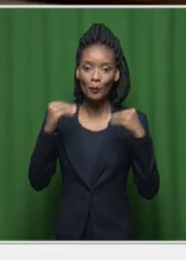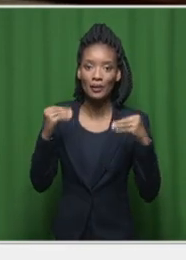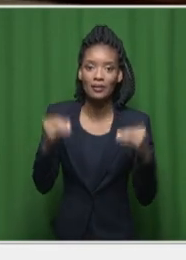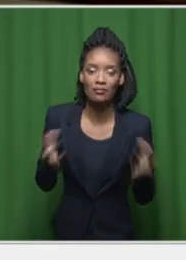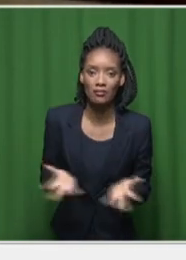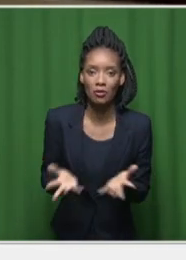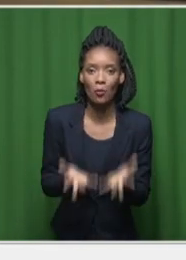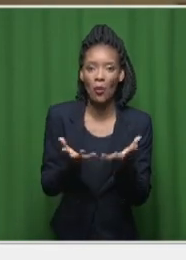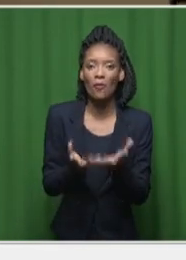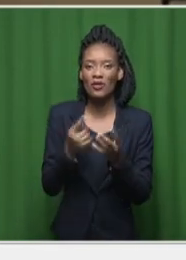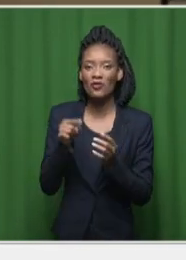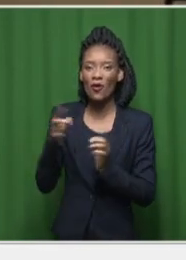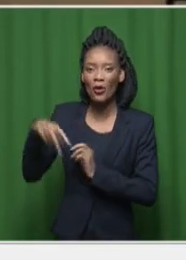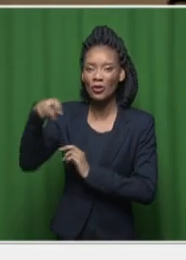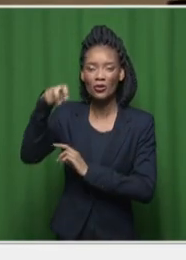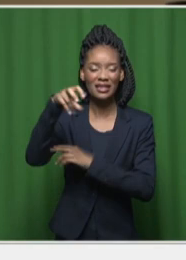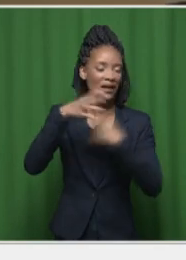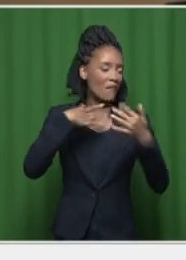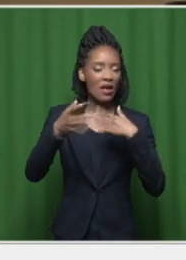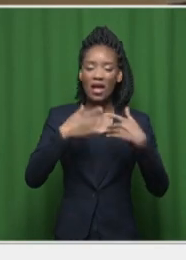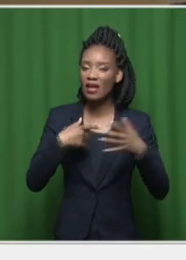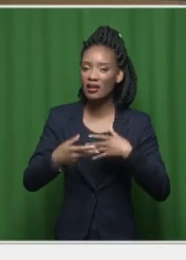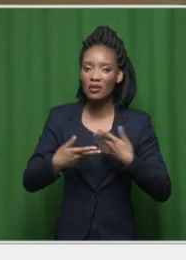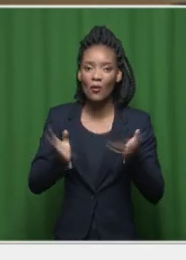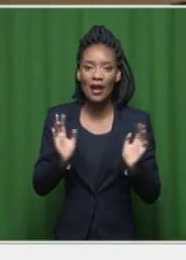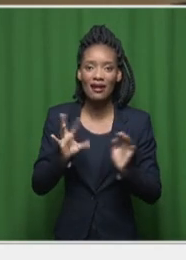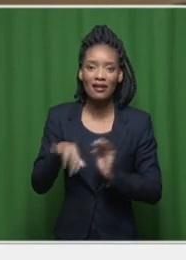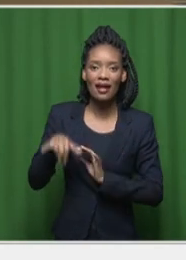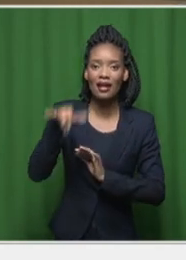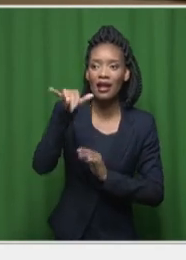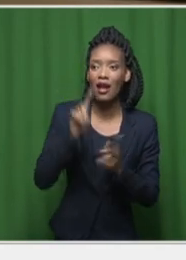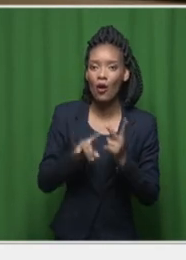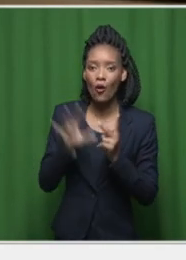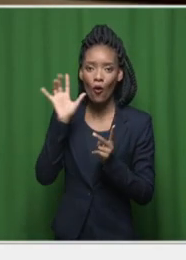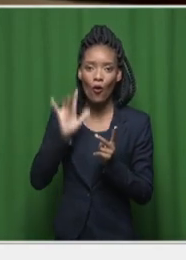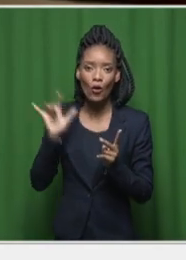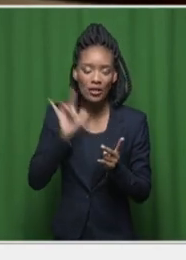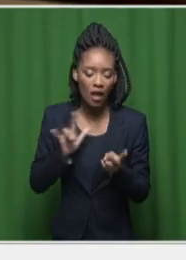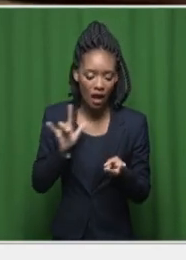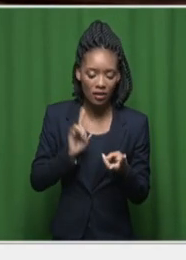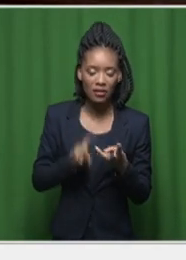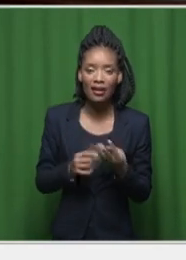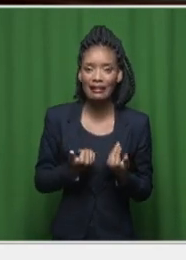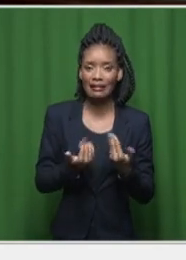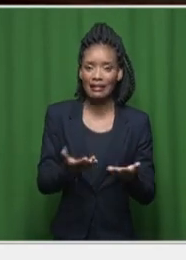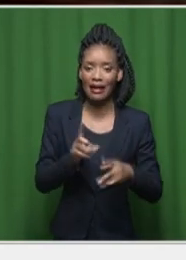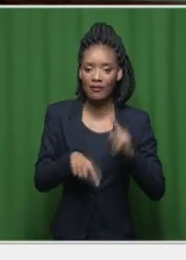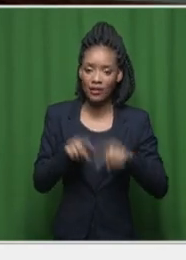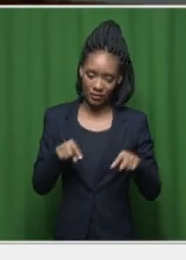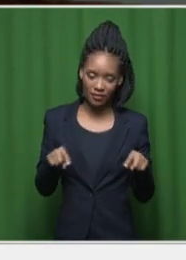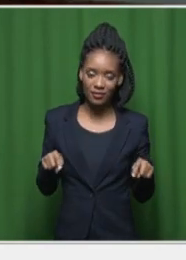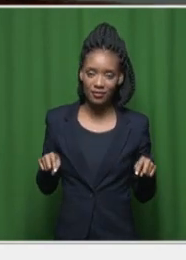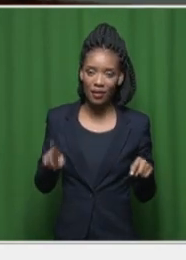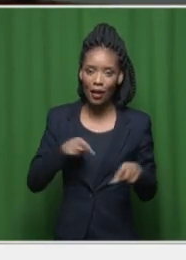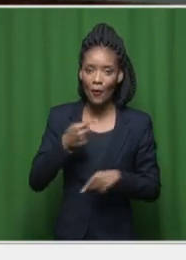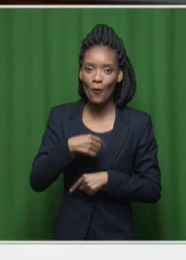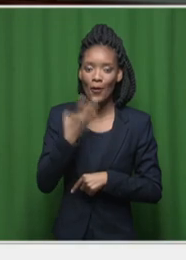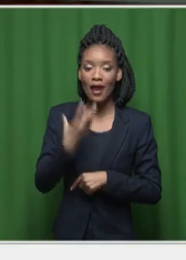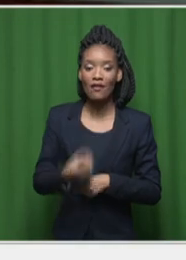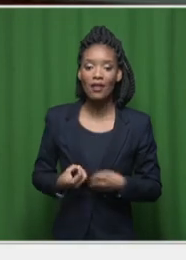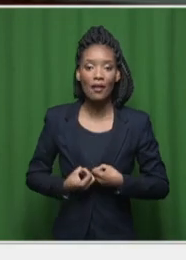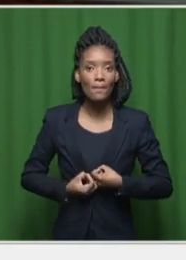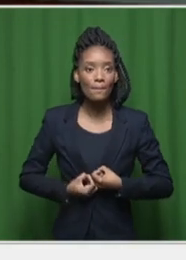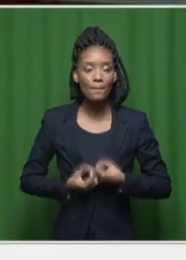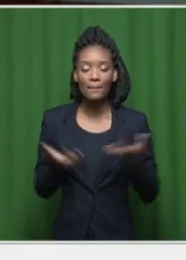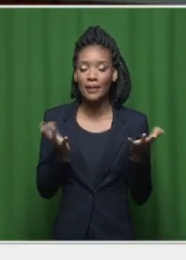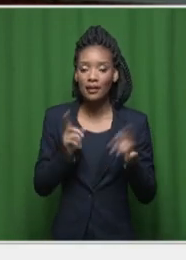tourism in whatever kind of way, from airlines to hotels to different kind of services that are on offer. We've got a host of guests that we're going